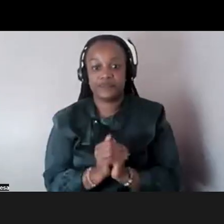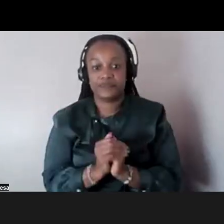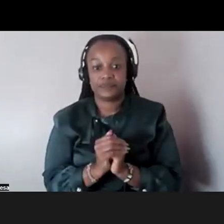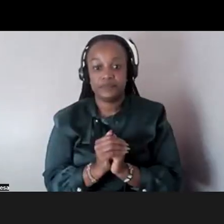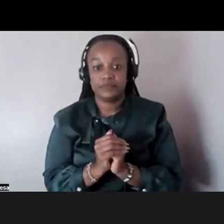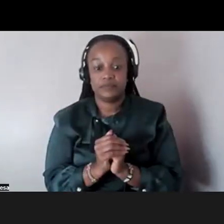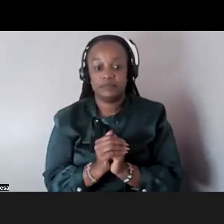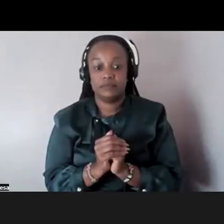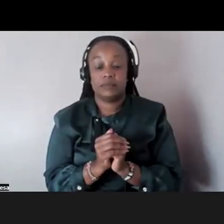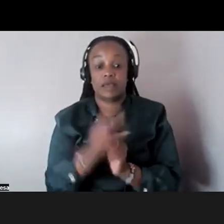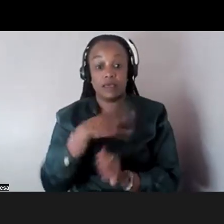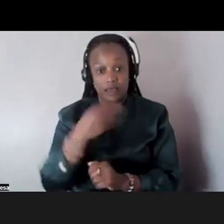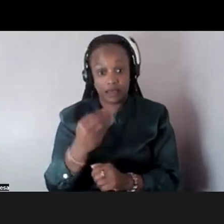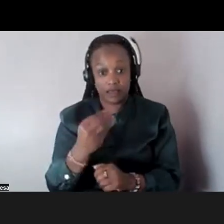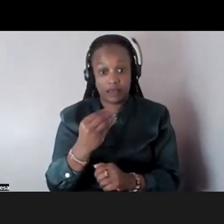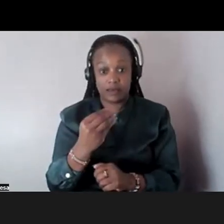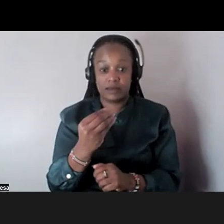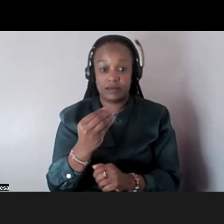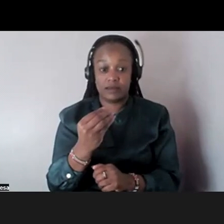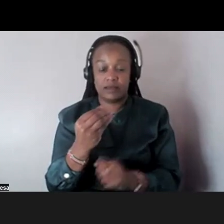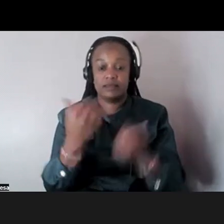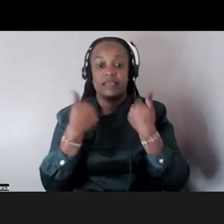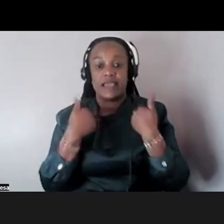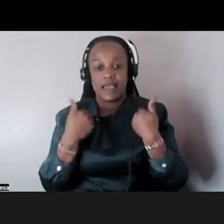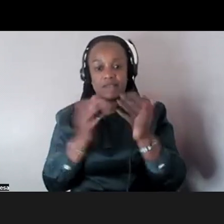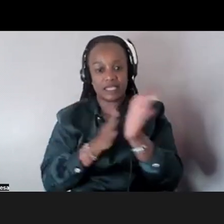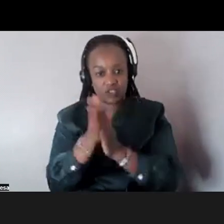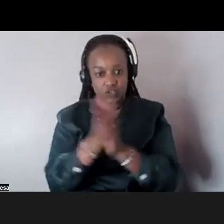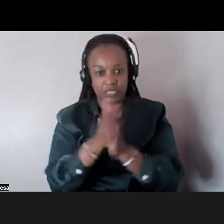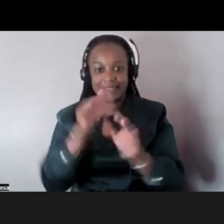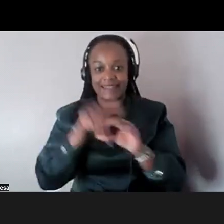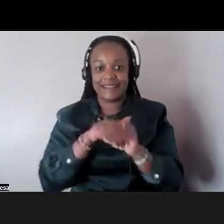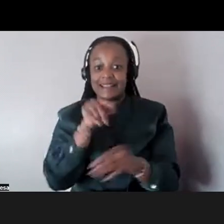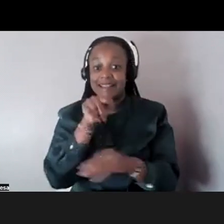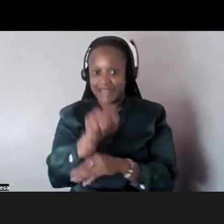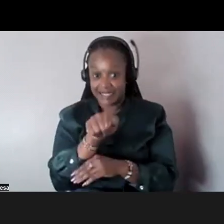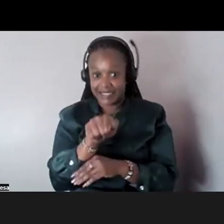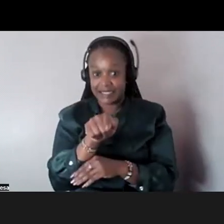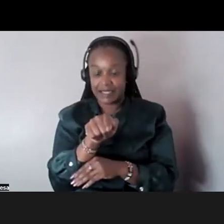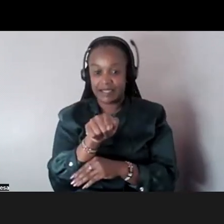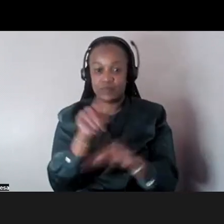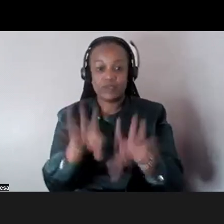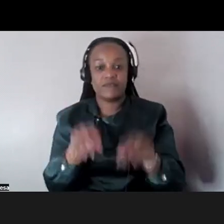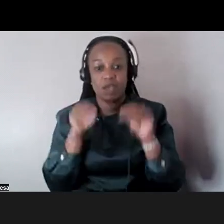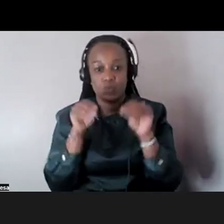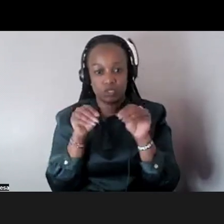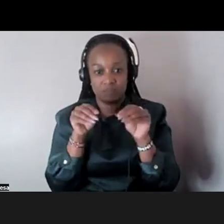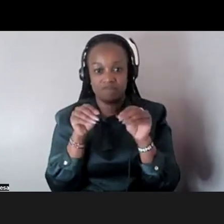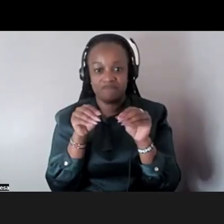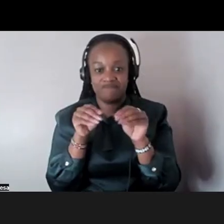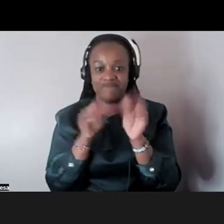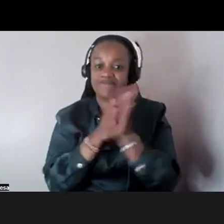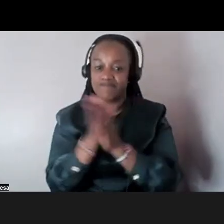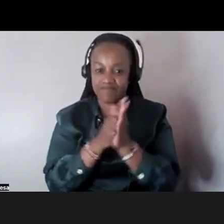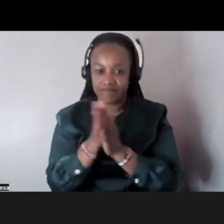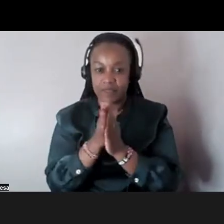has a real interest in this. We fund partially the Narok model health